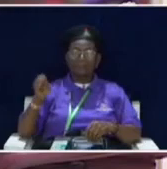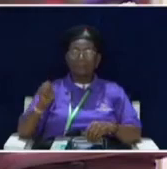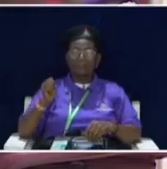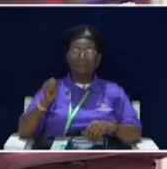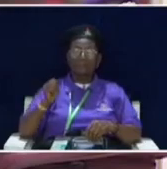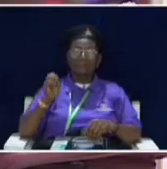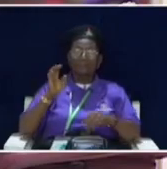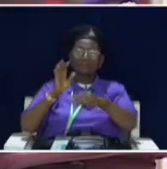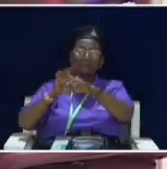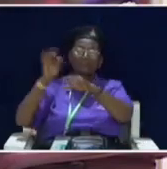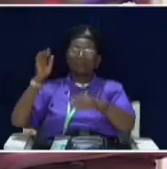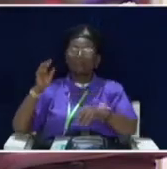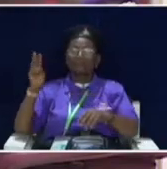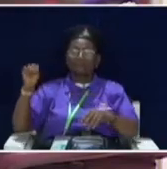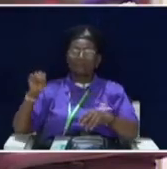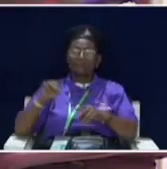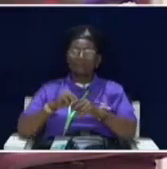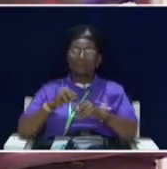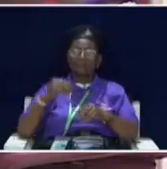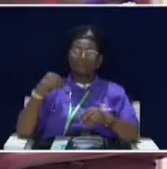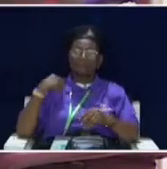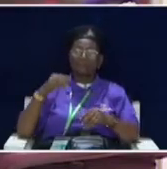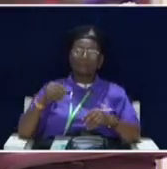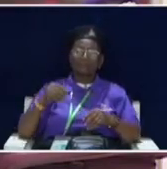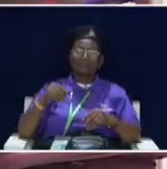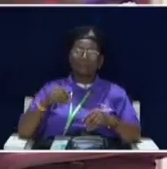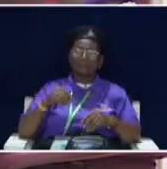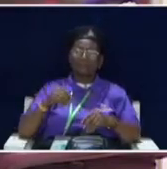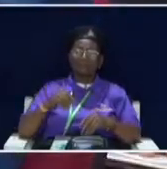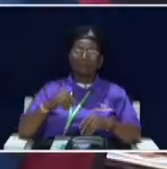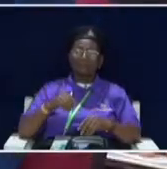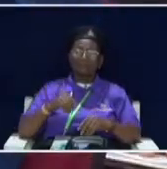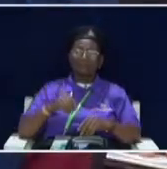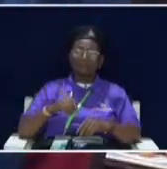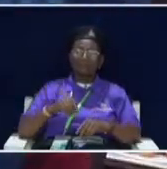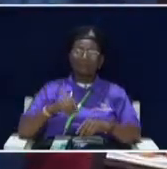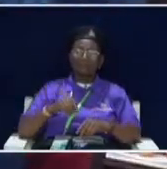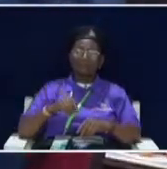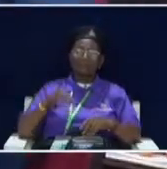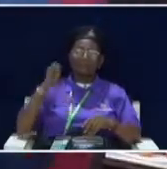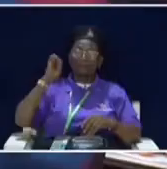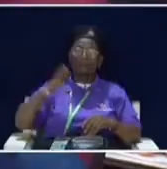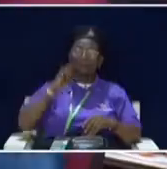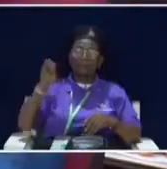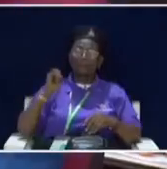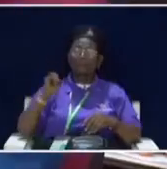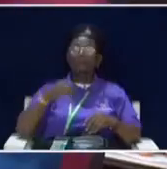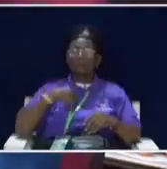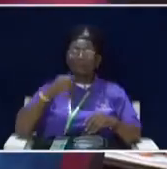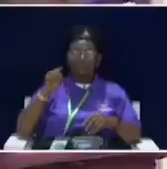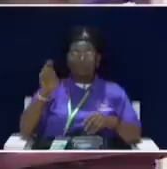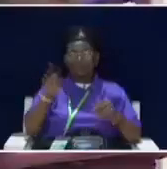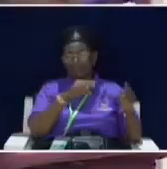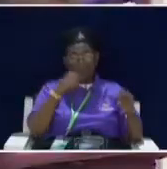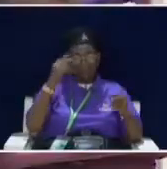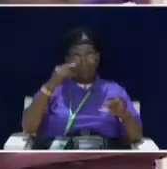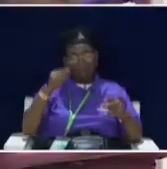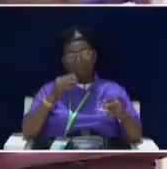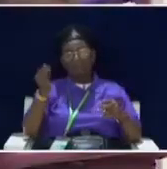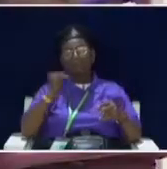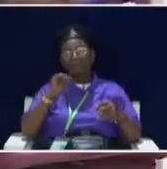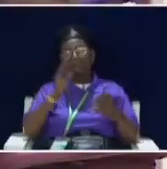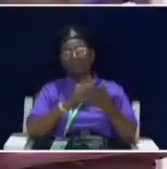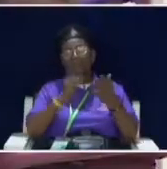lateyin. Are you looking for me? Se mi le nwa abelomi. There's someone here tonight. Eni kan be ni lale